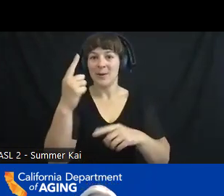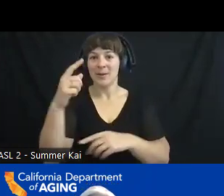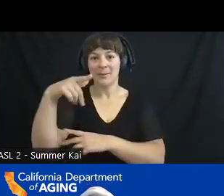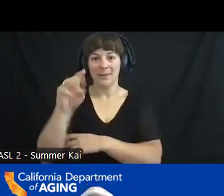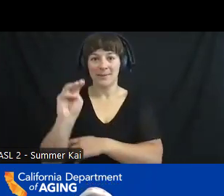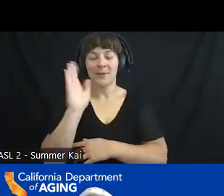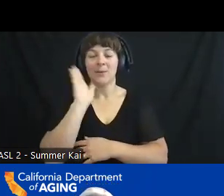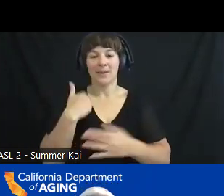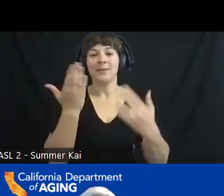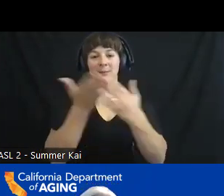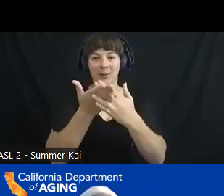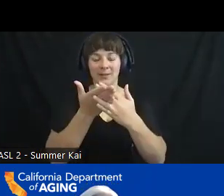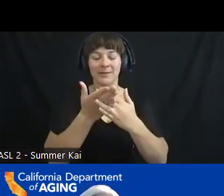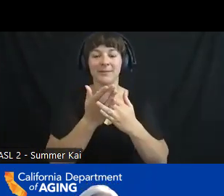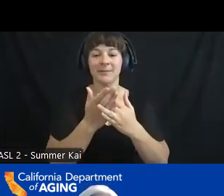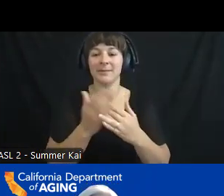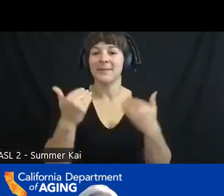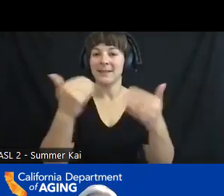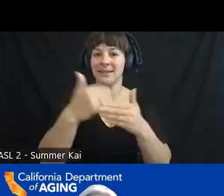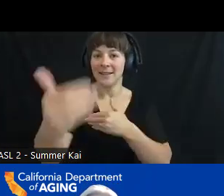have a break. Let's go to the next slide.